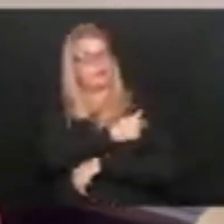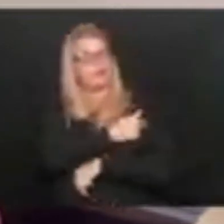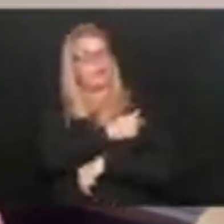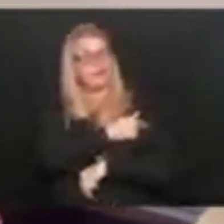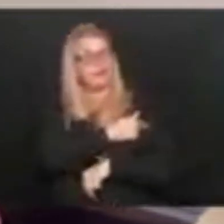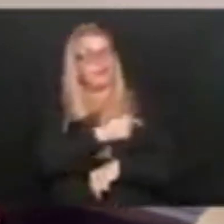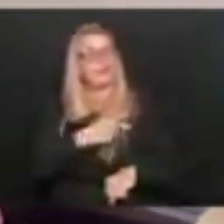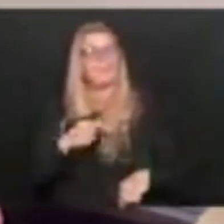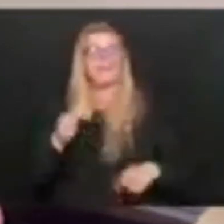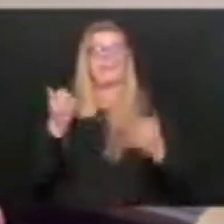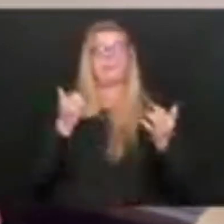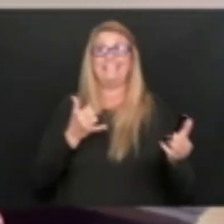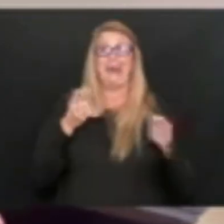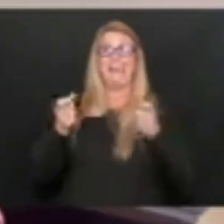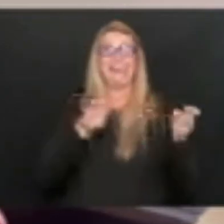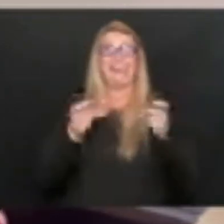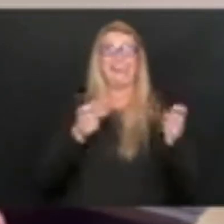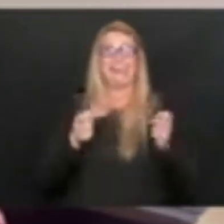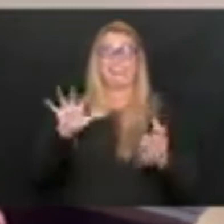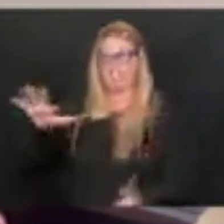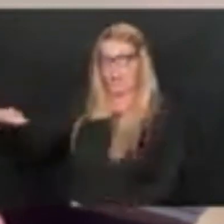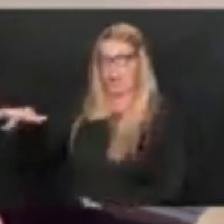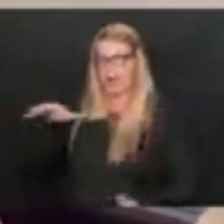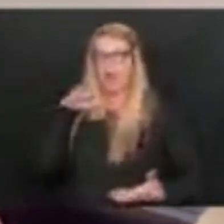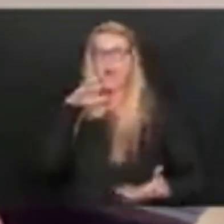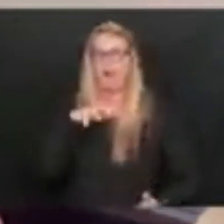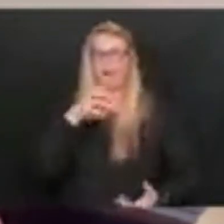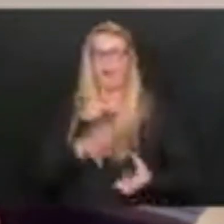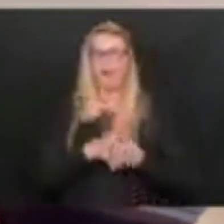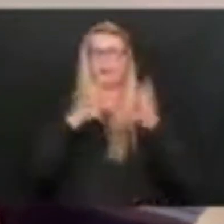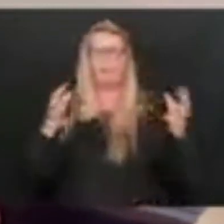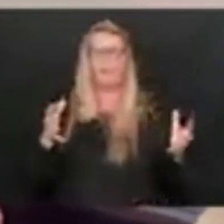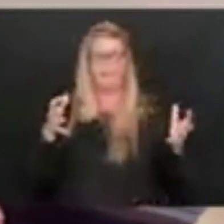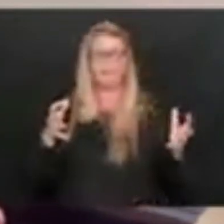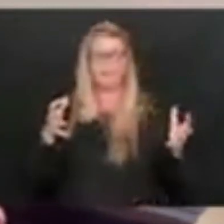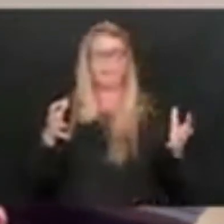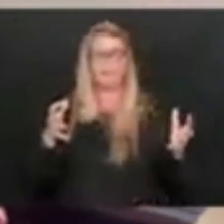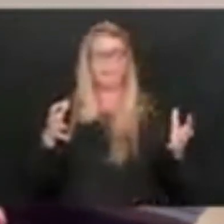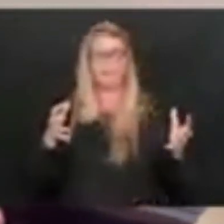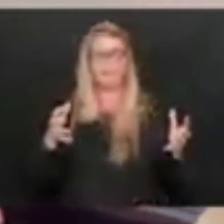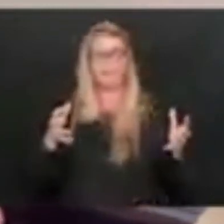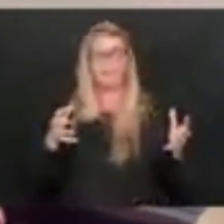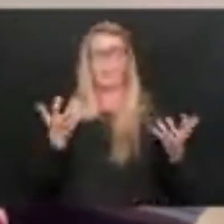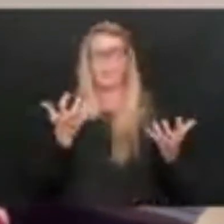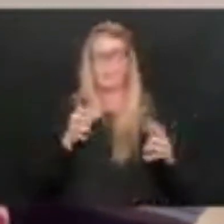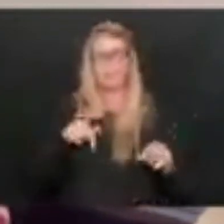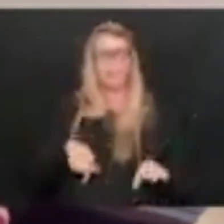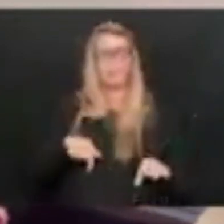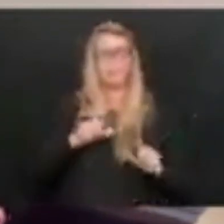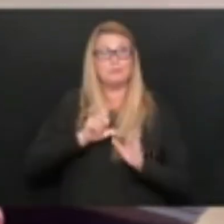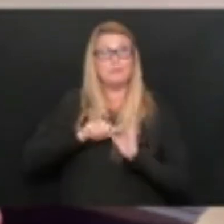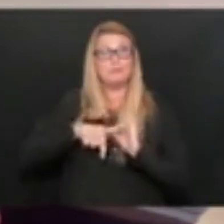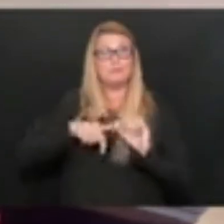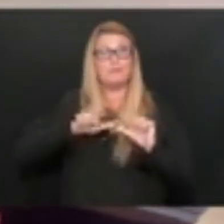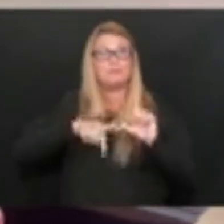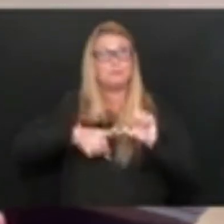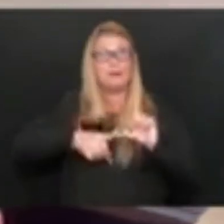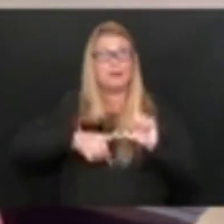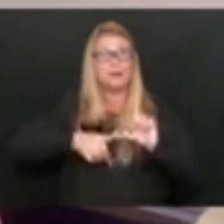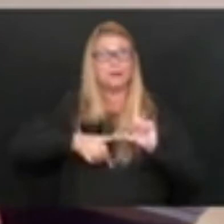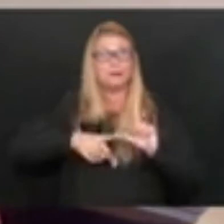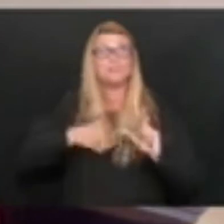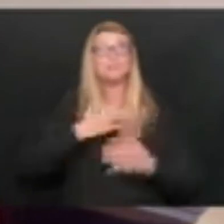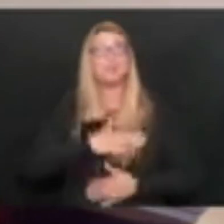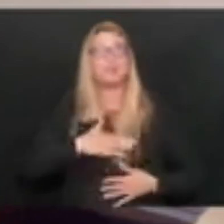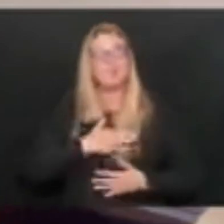to managing vaccine supplies to make sure that vaccines don't expire and we use them in time. So